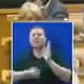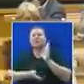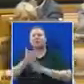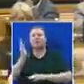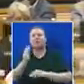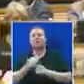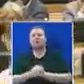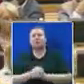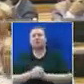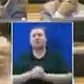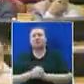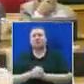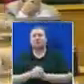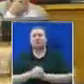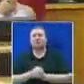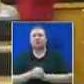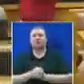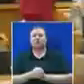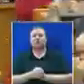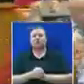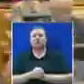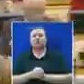Leave the house.